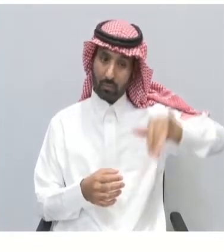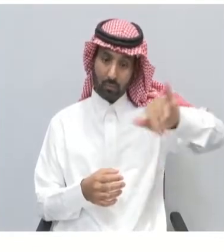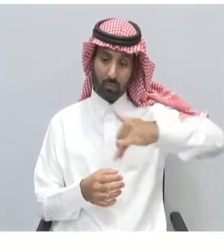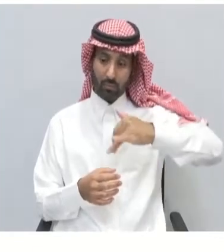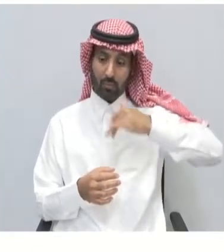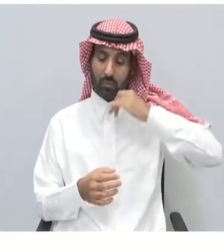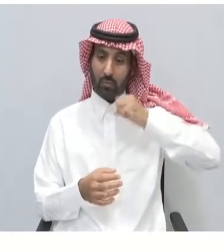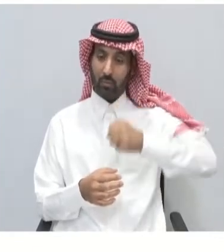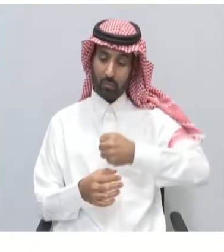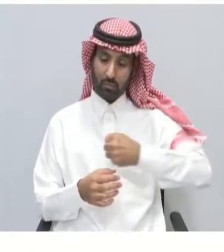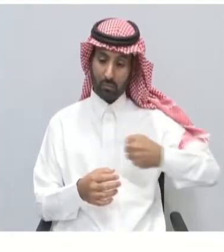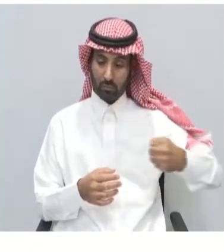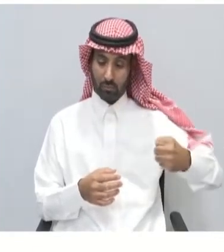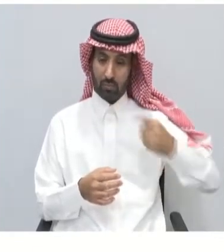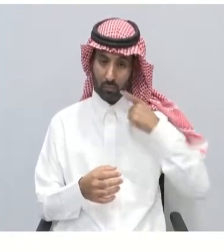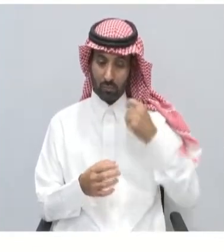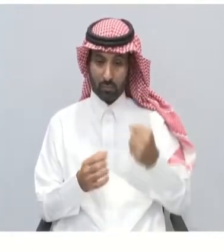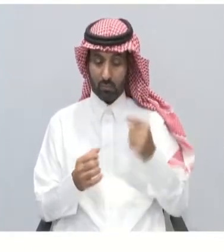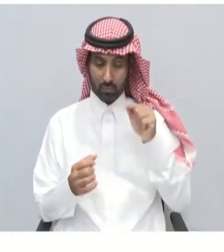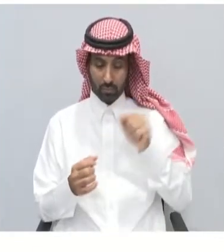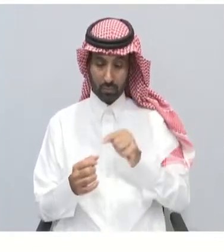for people in the elevator,